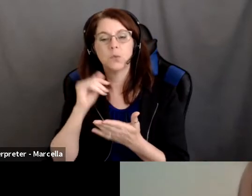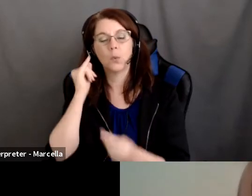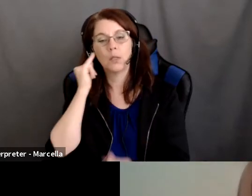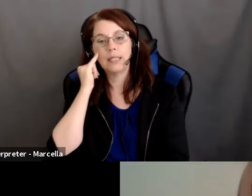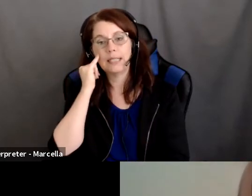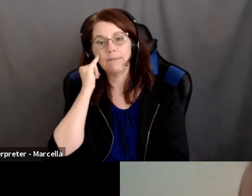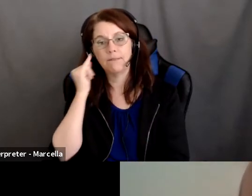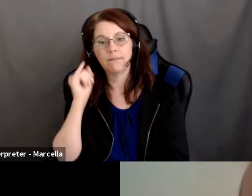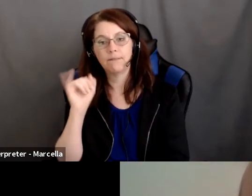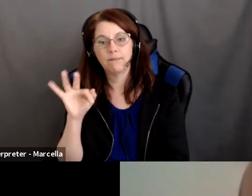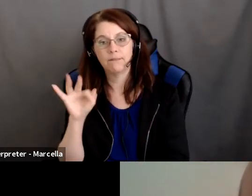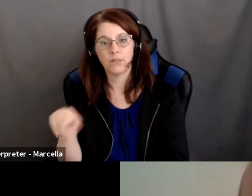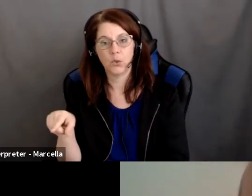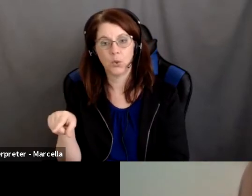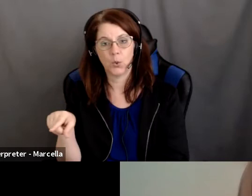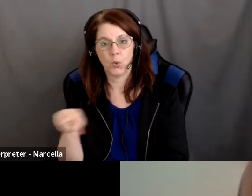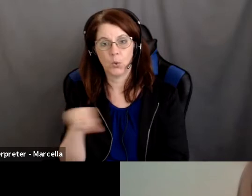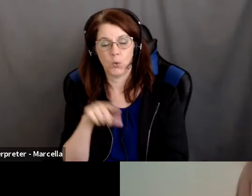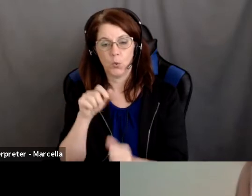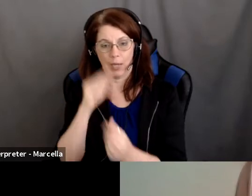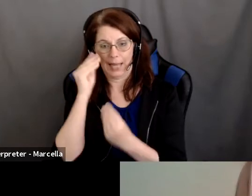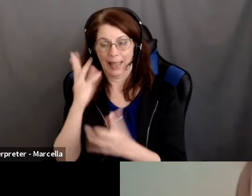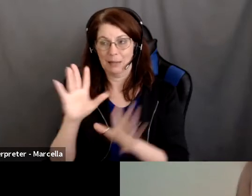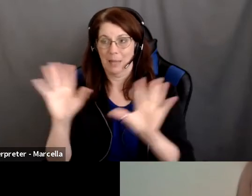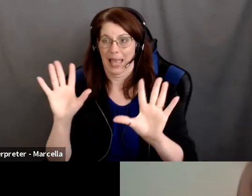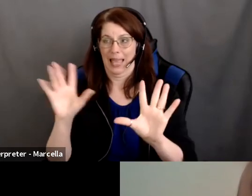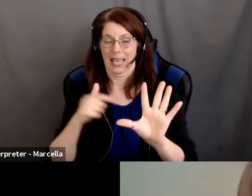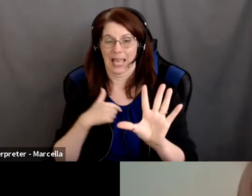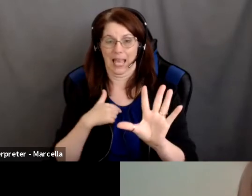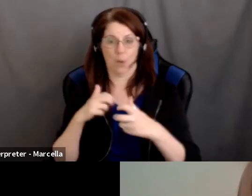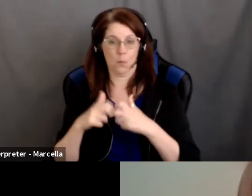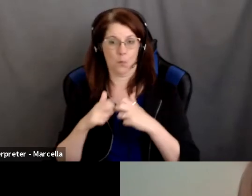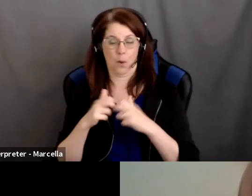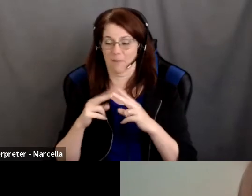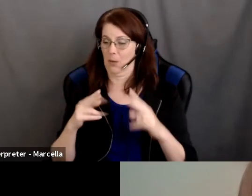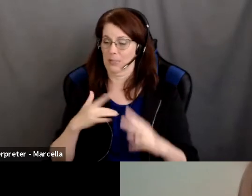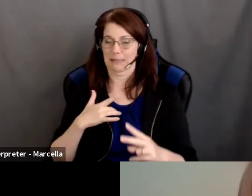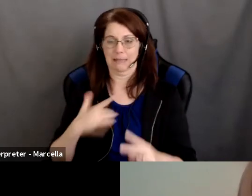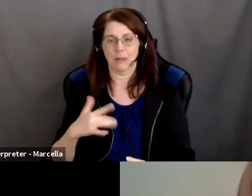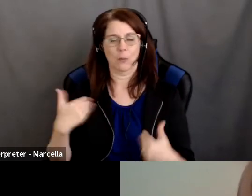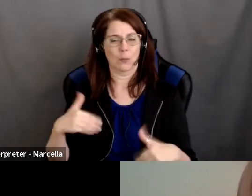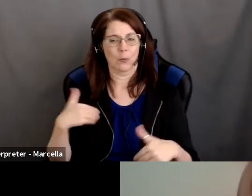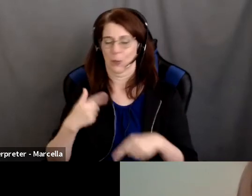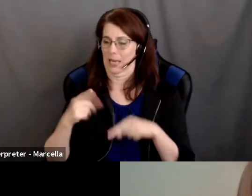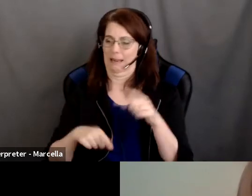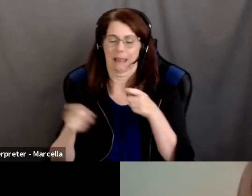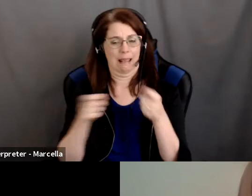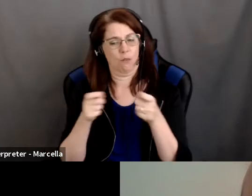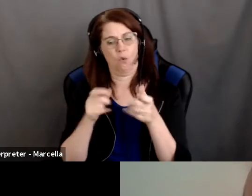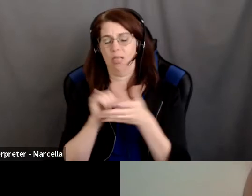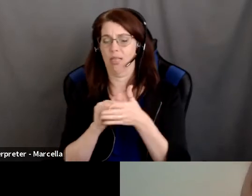you can tell them, hey, I've got this problem, I can't deal with this, or